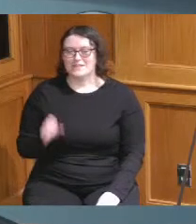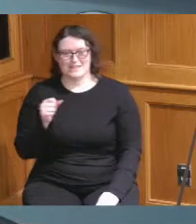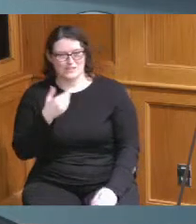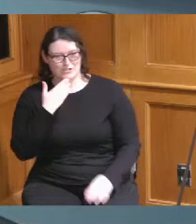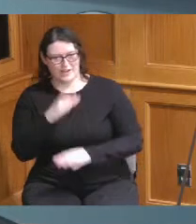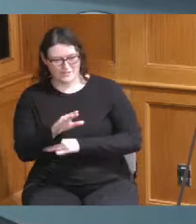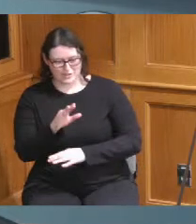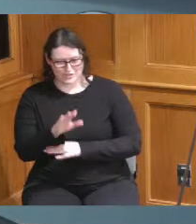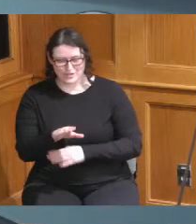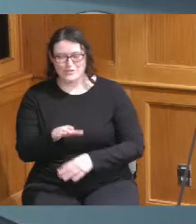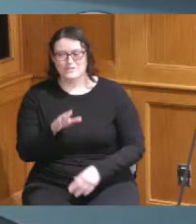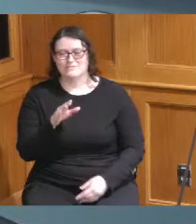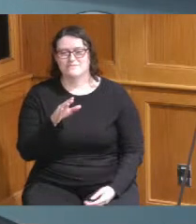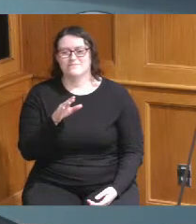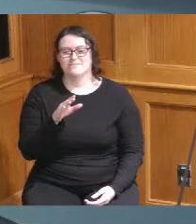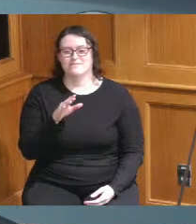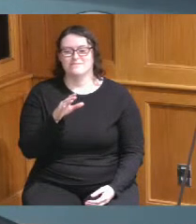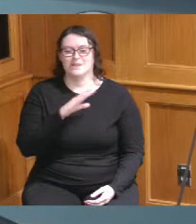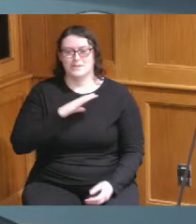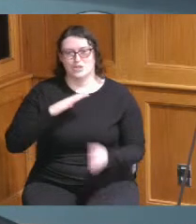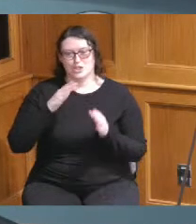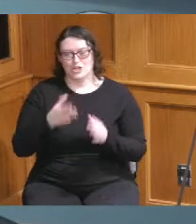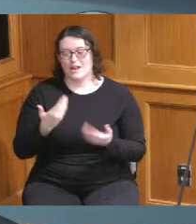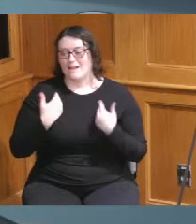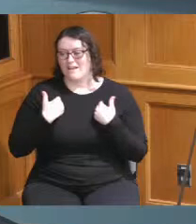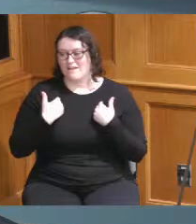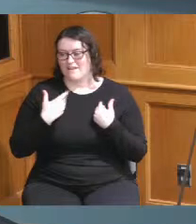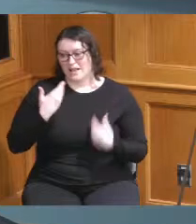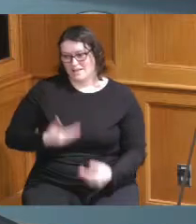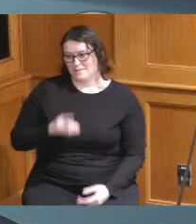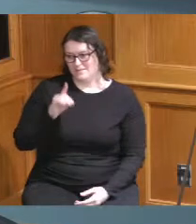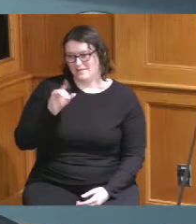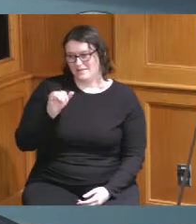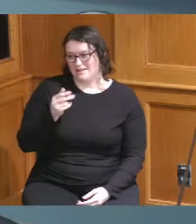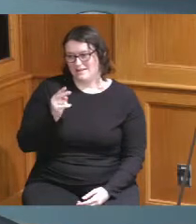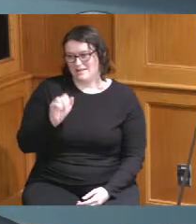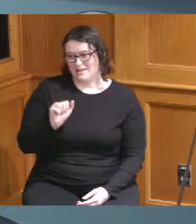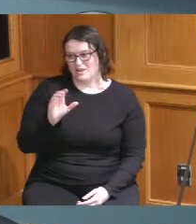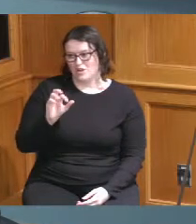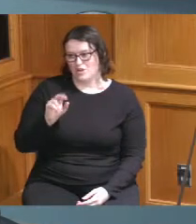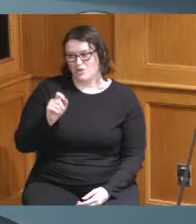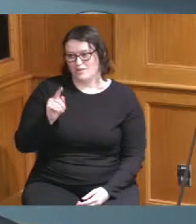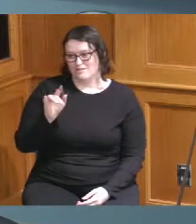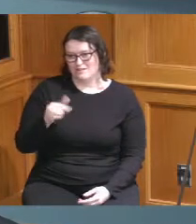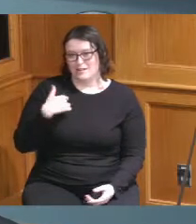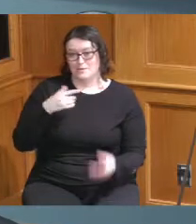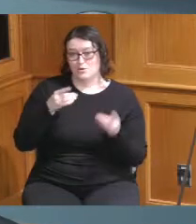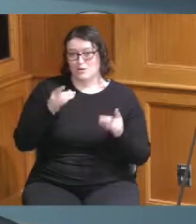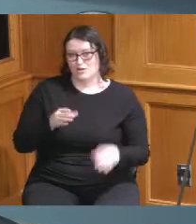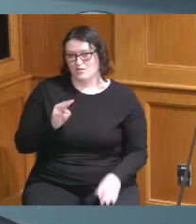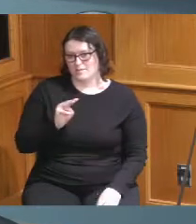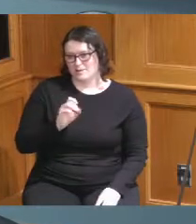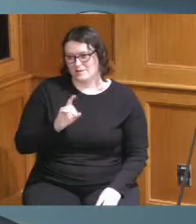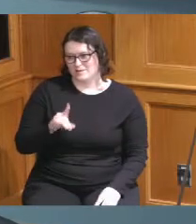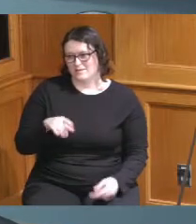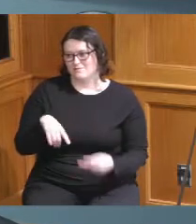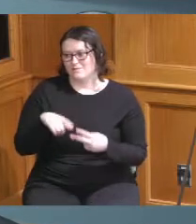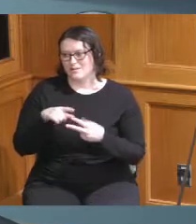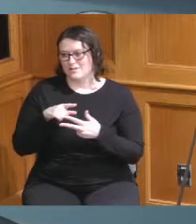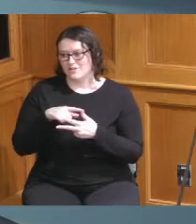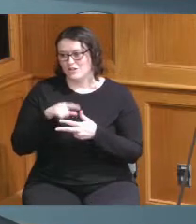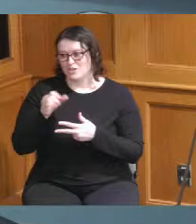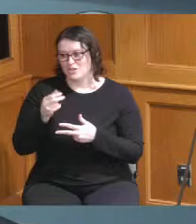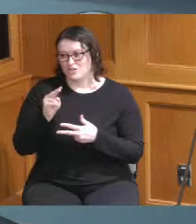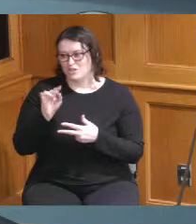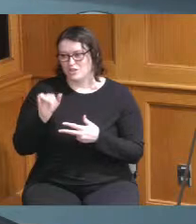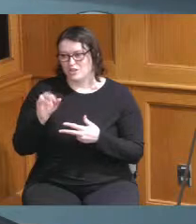Yes, good afternoon, Commissioner. I have here with me, I'm Diana Christie, the Director of MSD. I have here with me today Jenny Richmond, she's